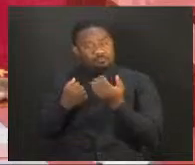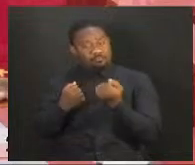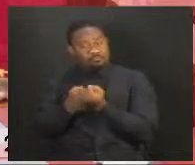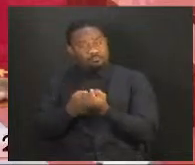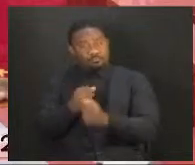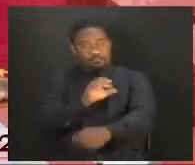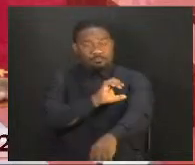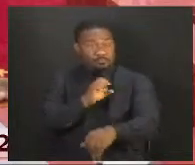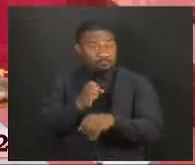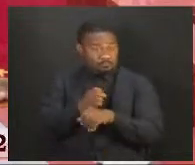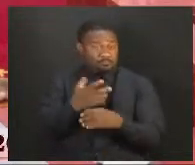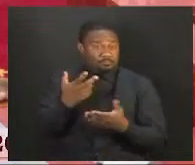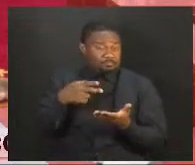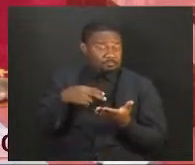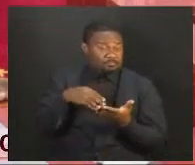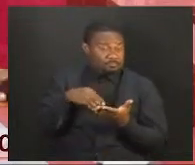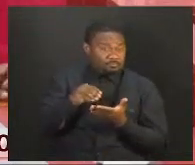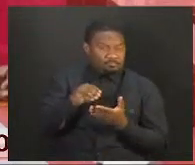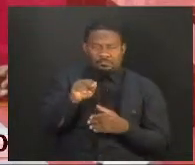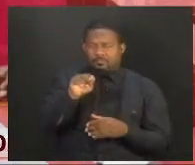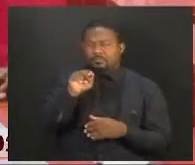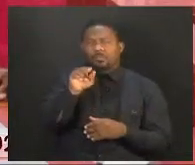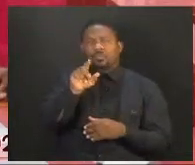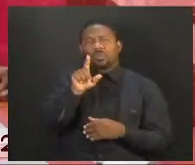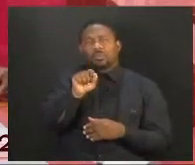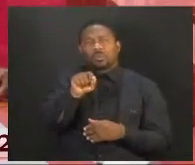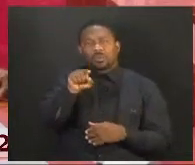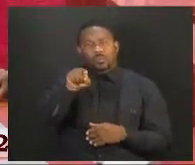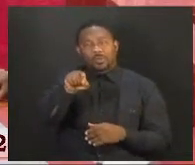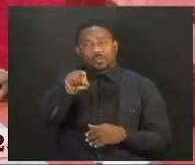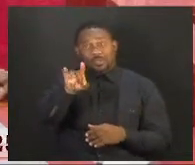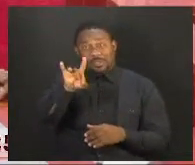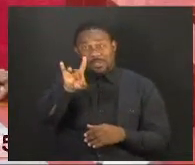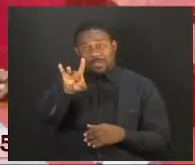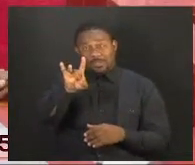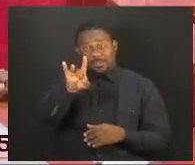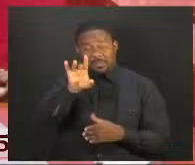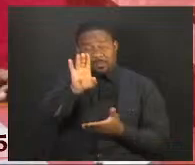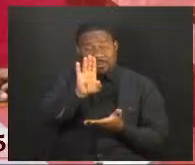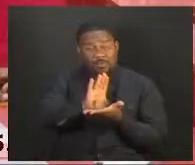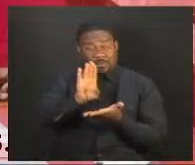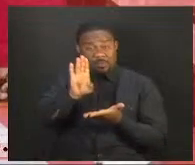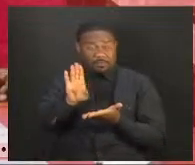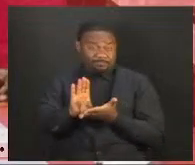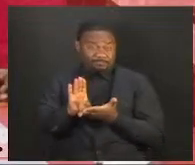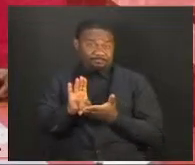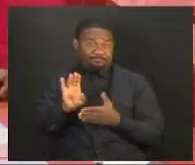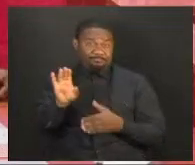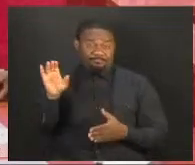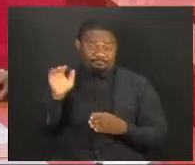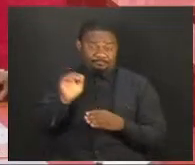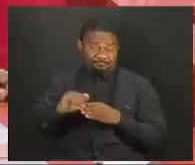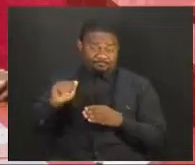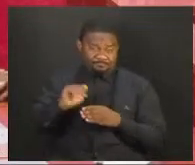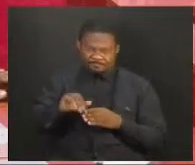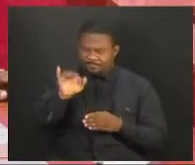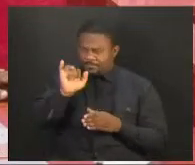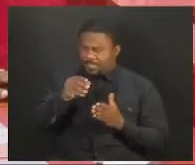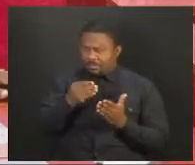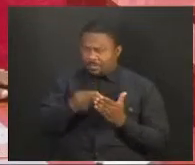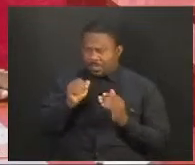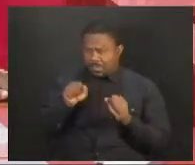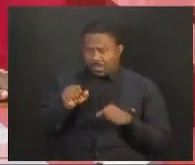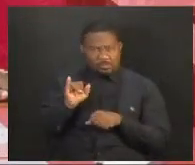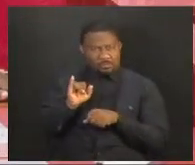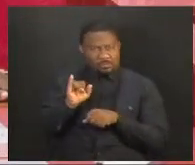with payment of about 20.8 billion Ghana cedis. These resources could have been used for job creation